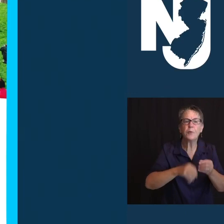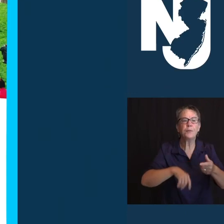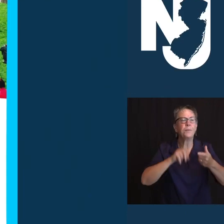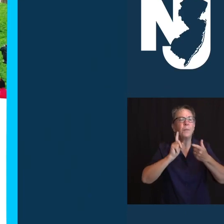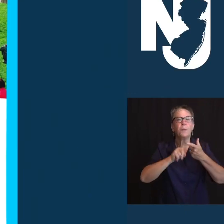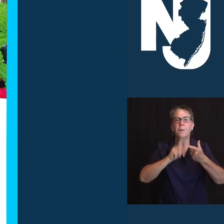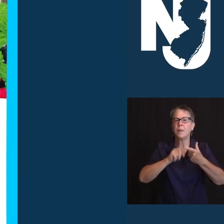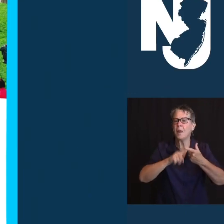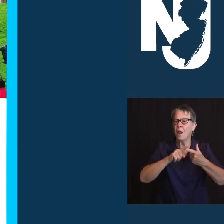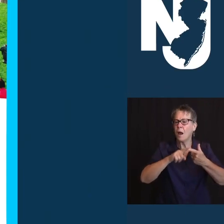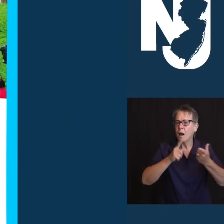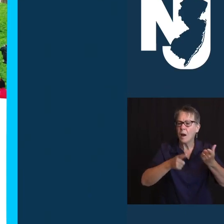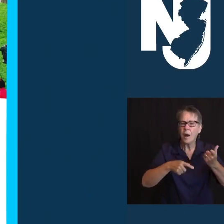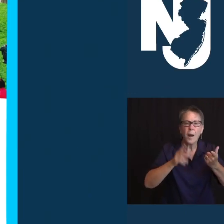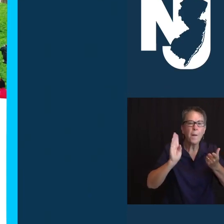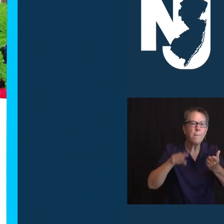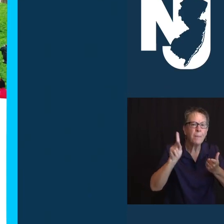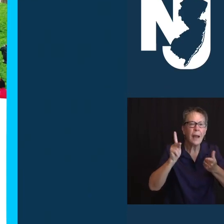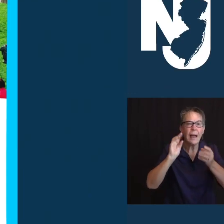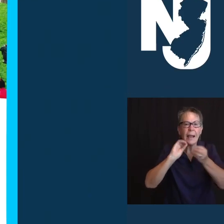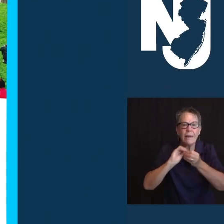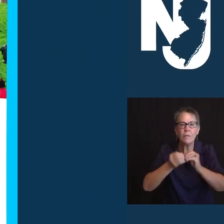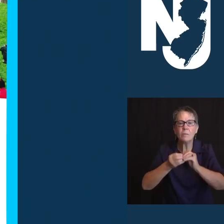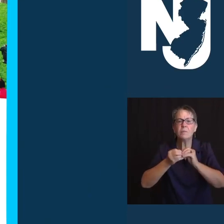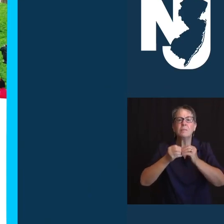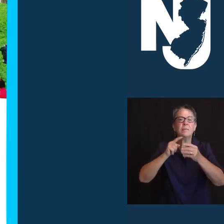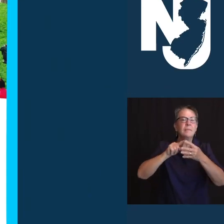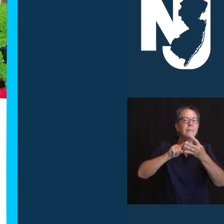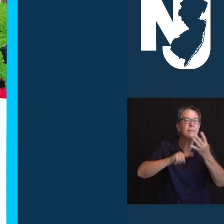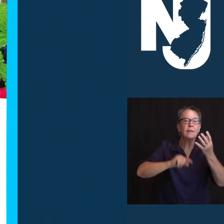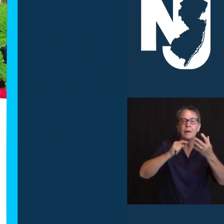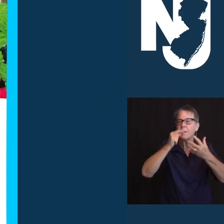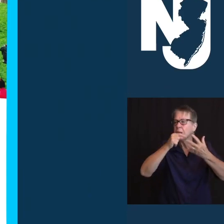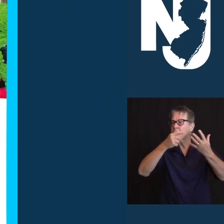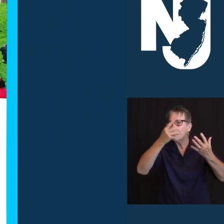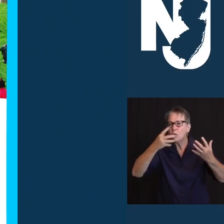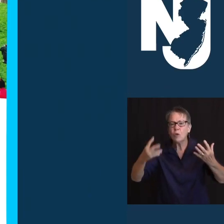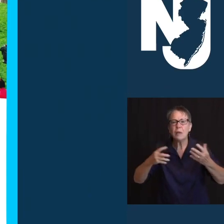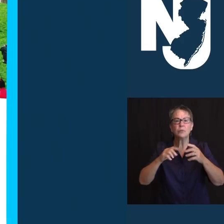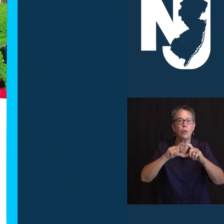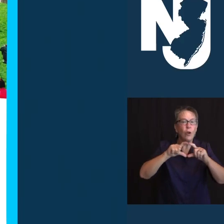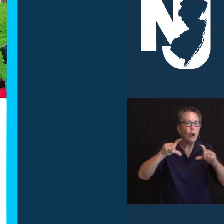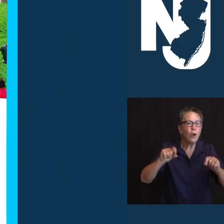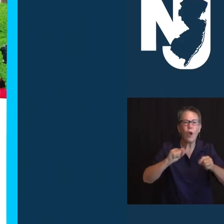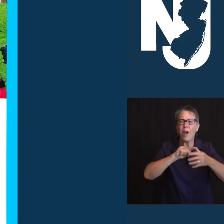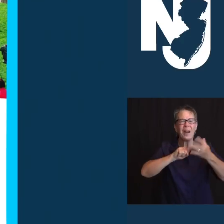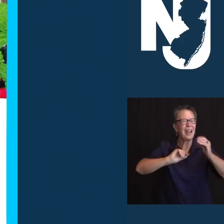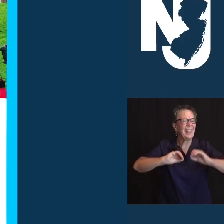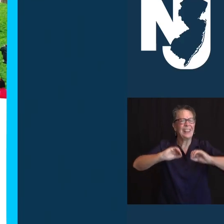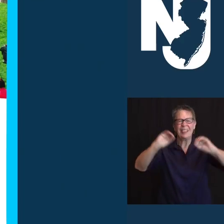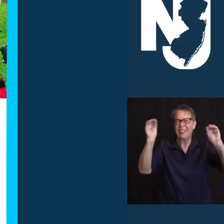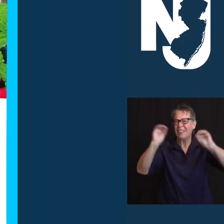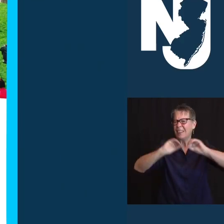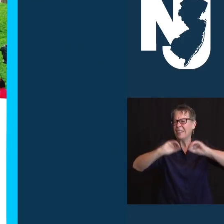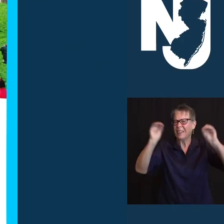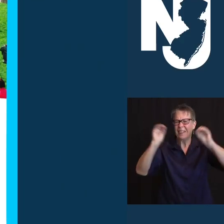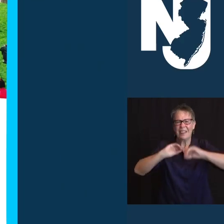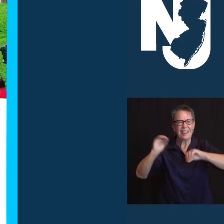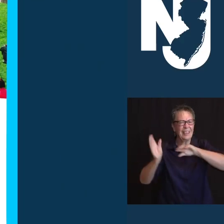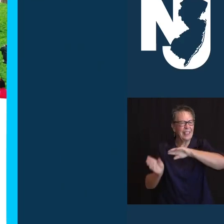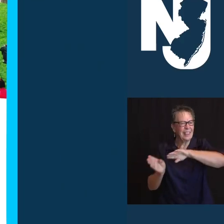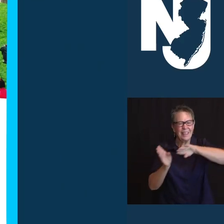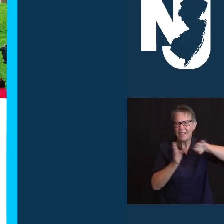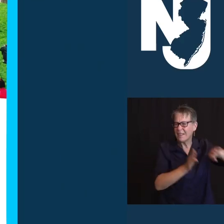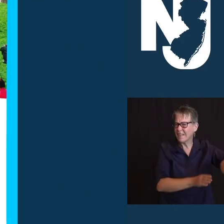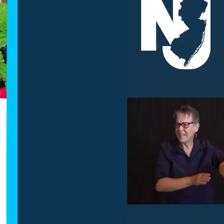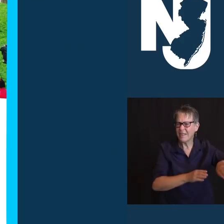call. We urge you to tell contact tracers who you've been in contact with and where you've been, and share with them if you need